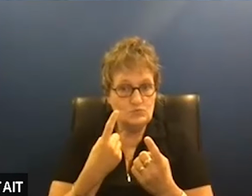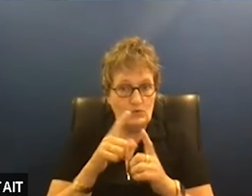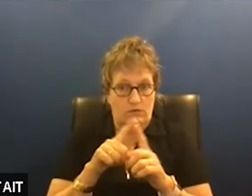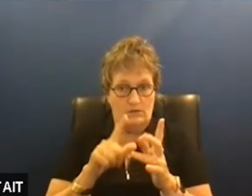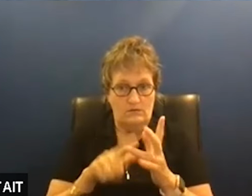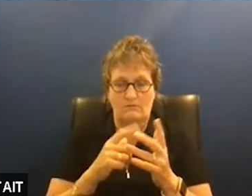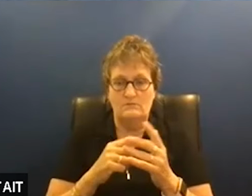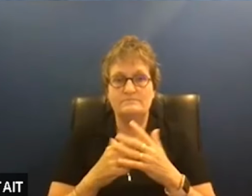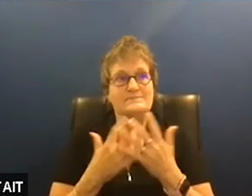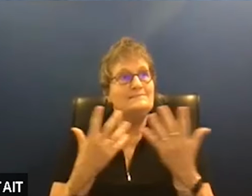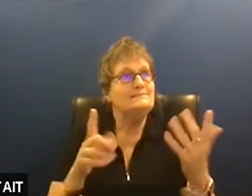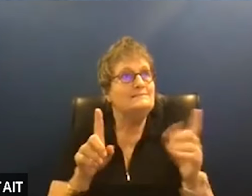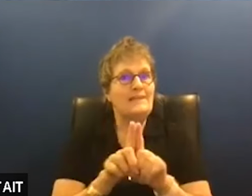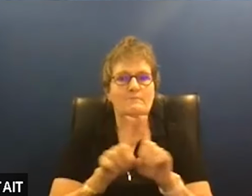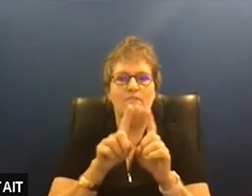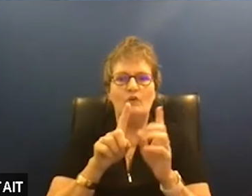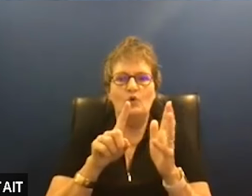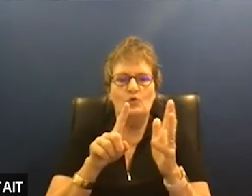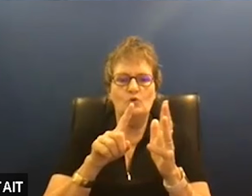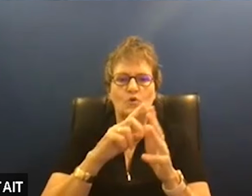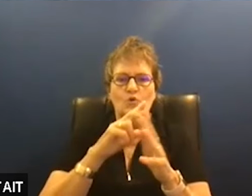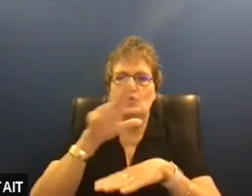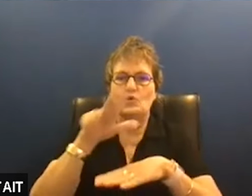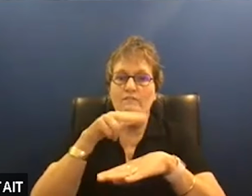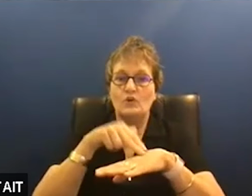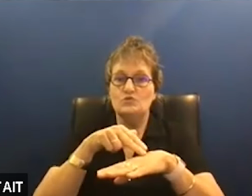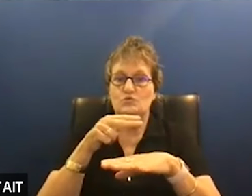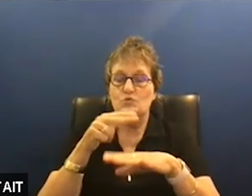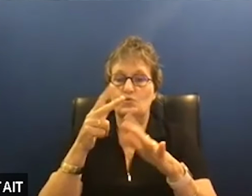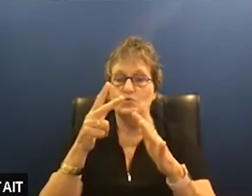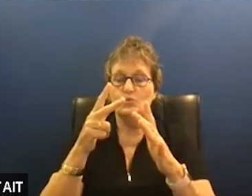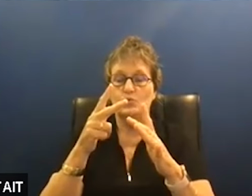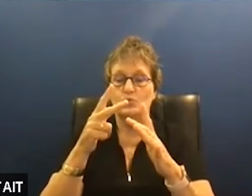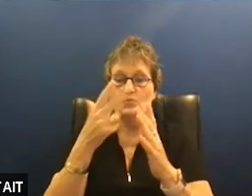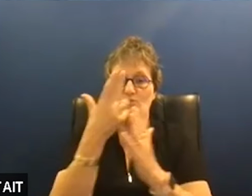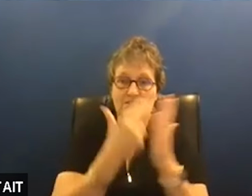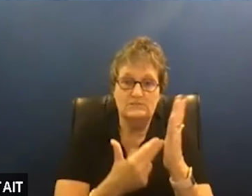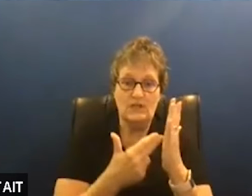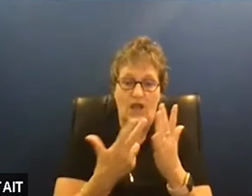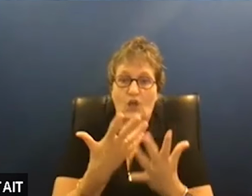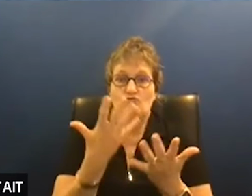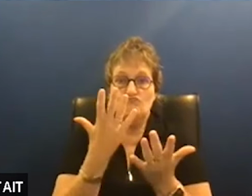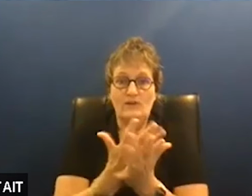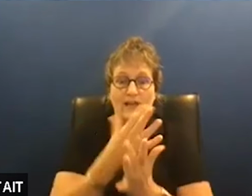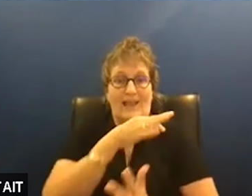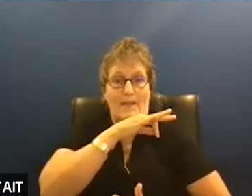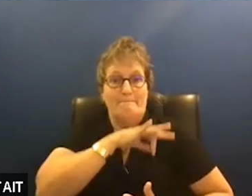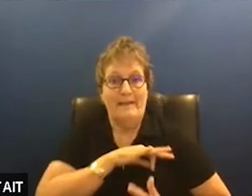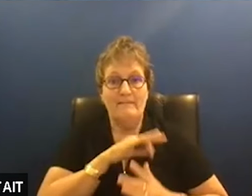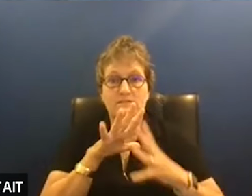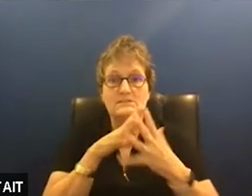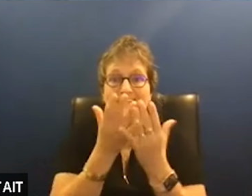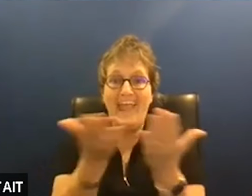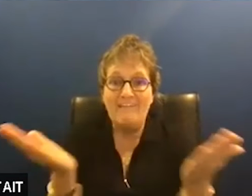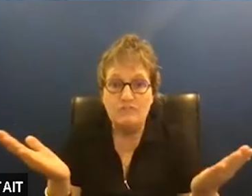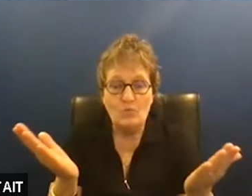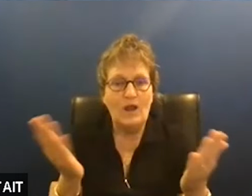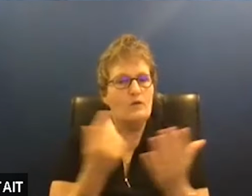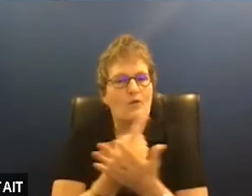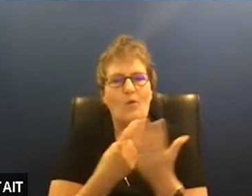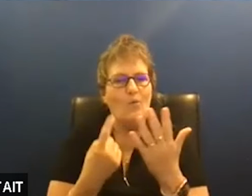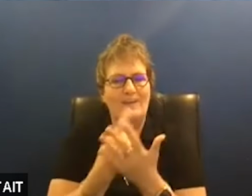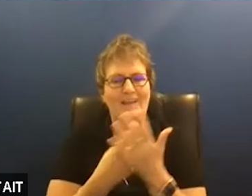universal design, whether it's in architecture or education, how it benefits everybody, not just the neurodivergent students that it's meant for.